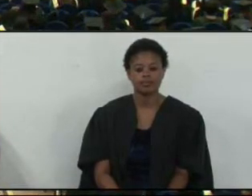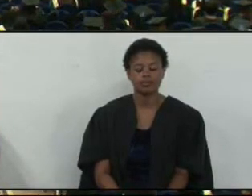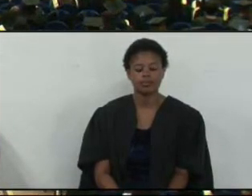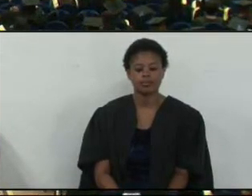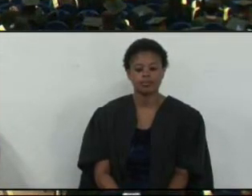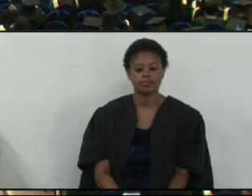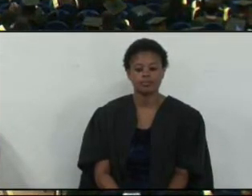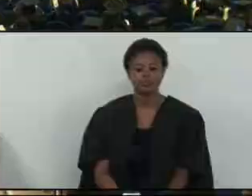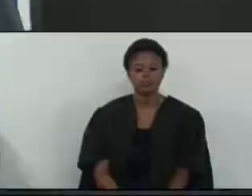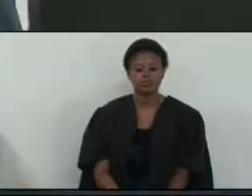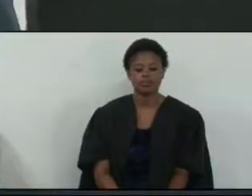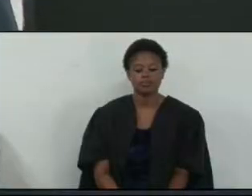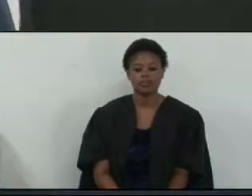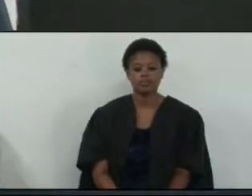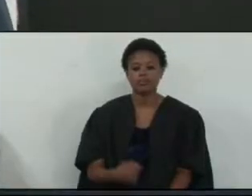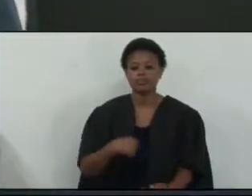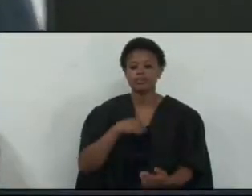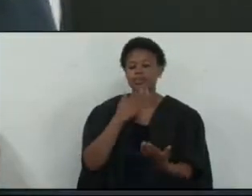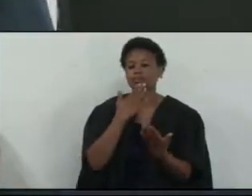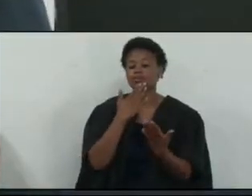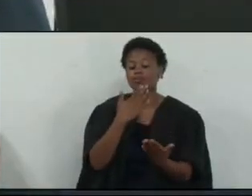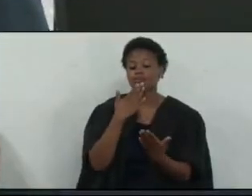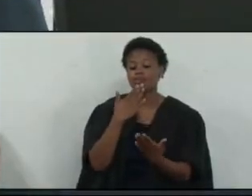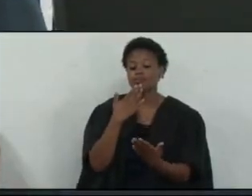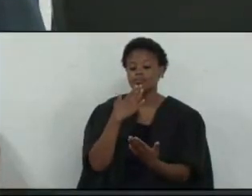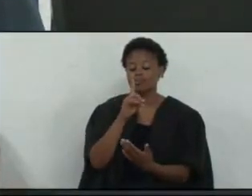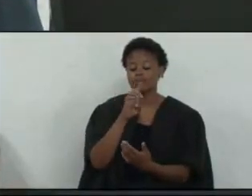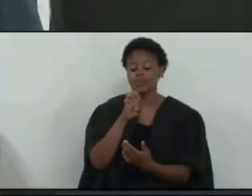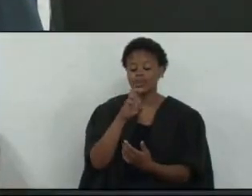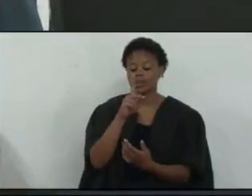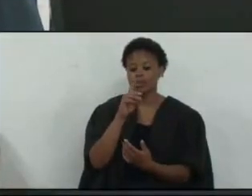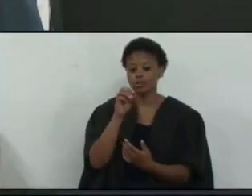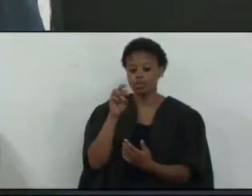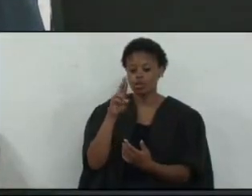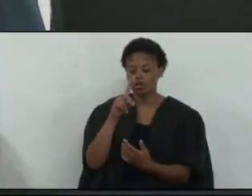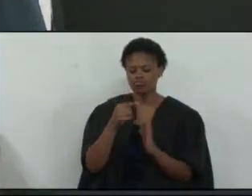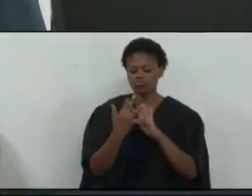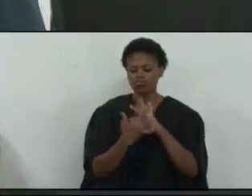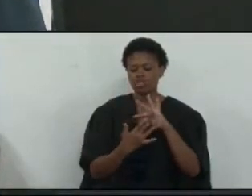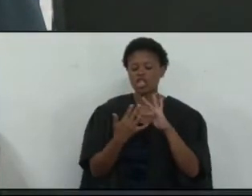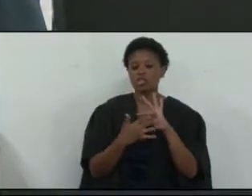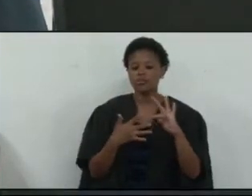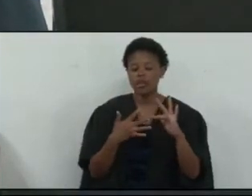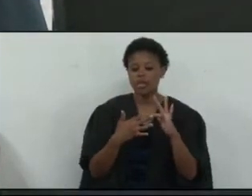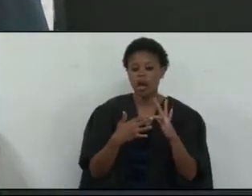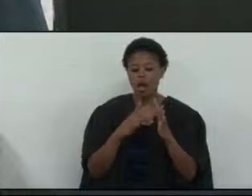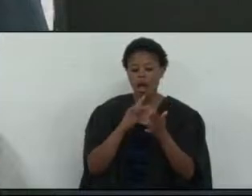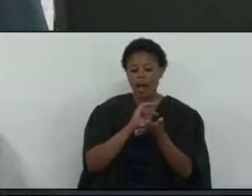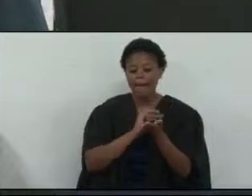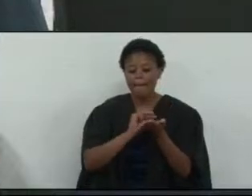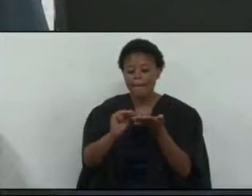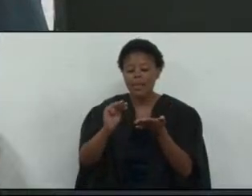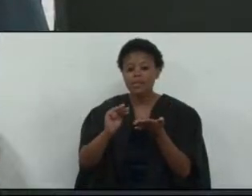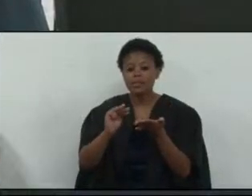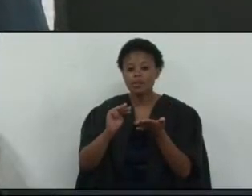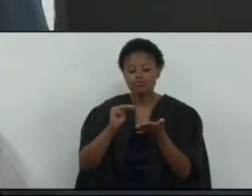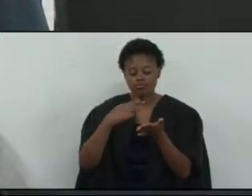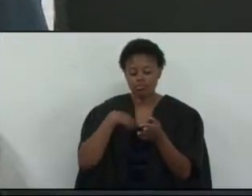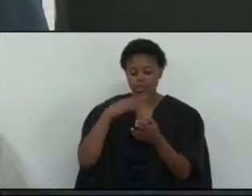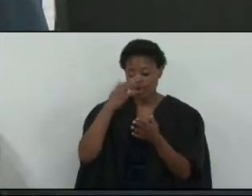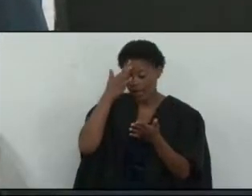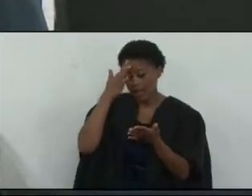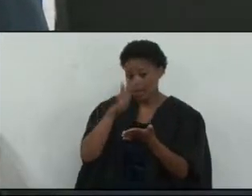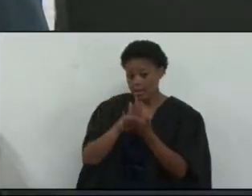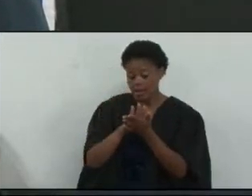We thank Ms. de Kock for this inspirational message. I trust that the words of encouragement